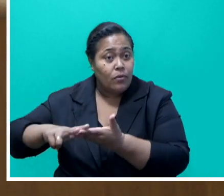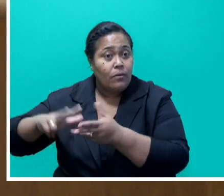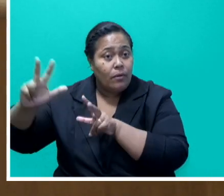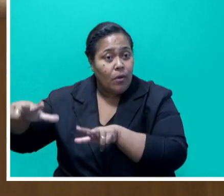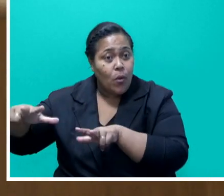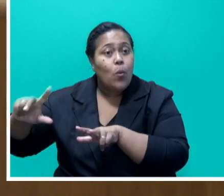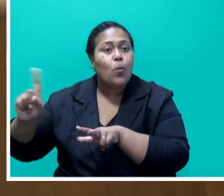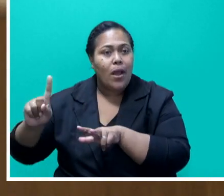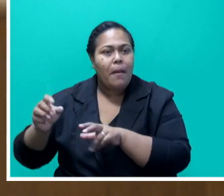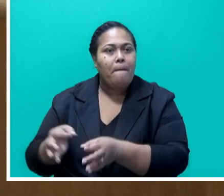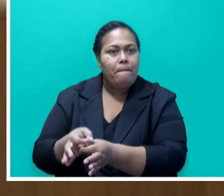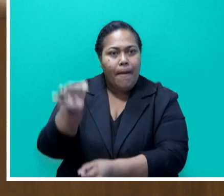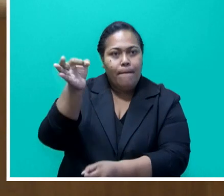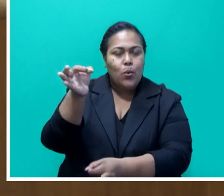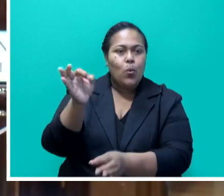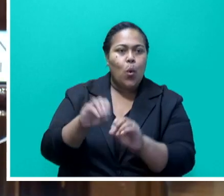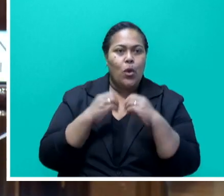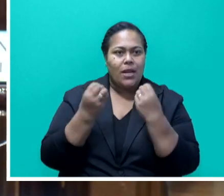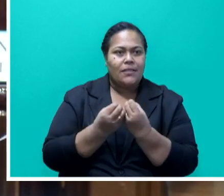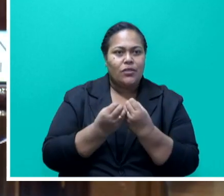Organization, or in short, INBA.